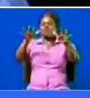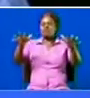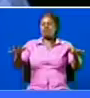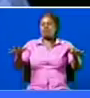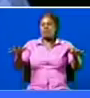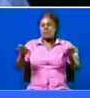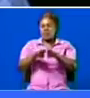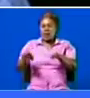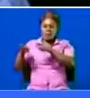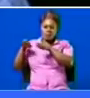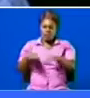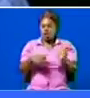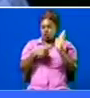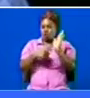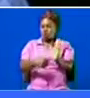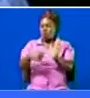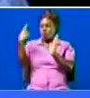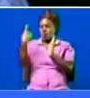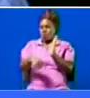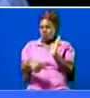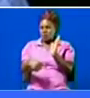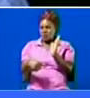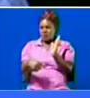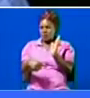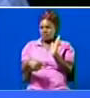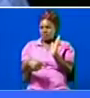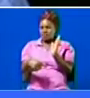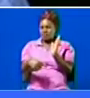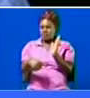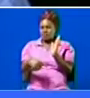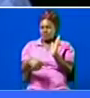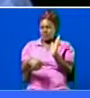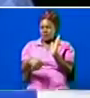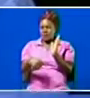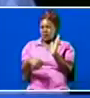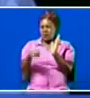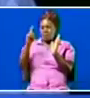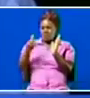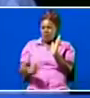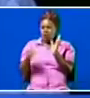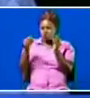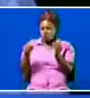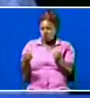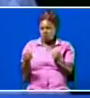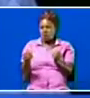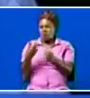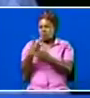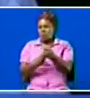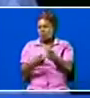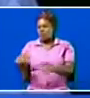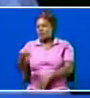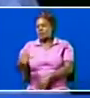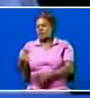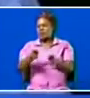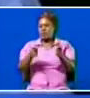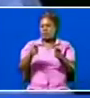mudslides, which all indicate that there are a lot of things that need to be looked at, both in terms of environmental